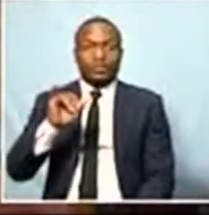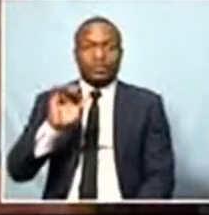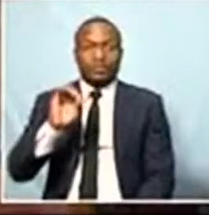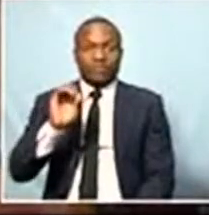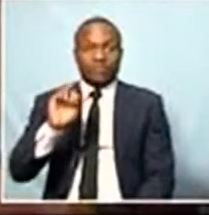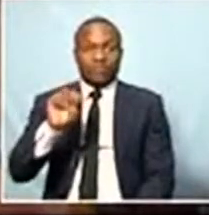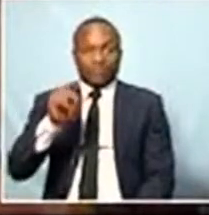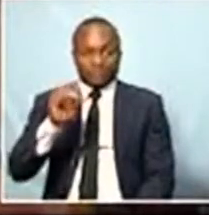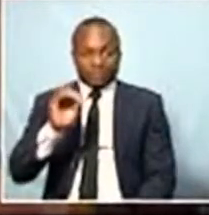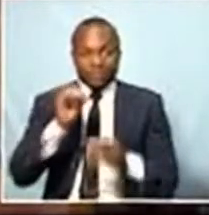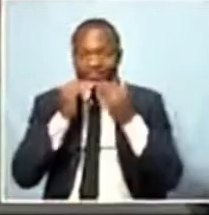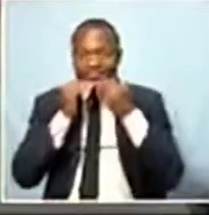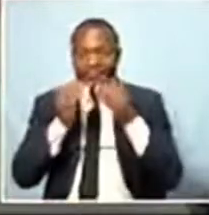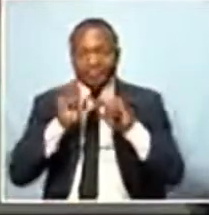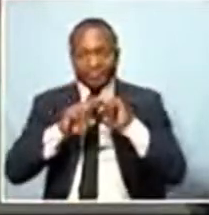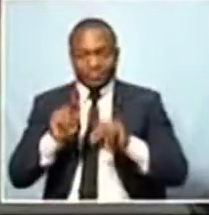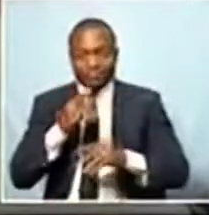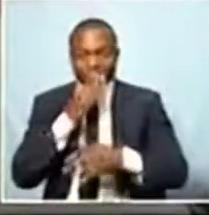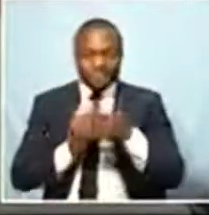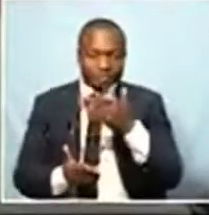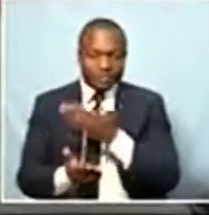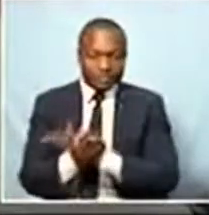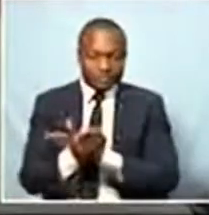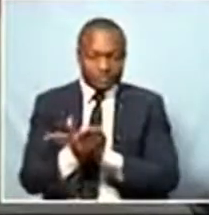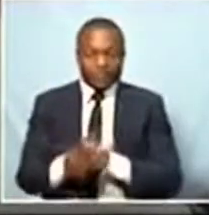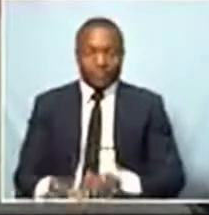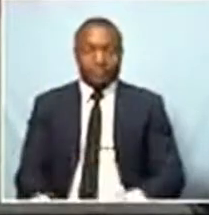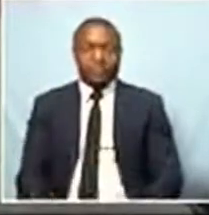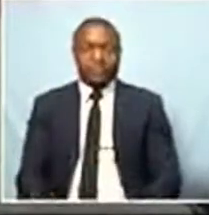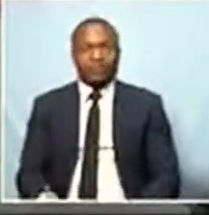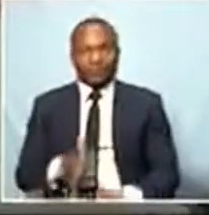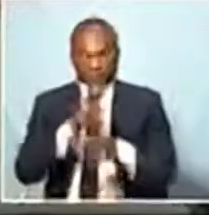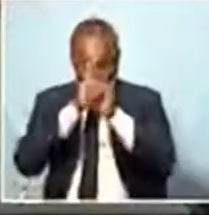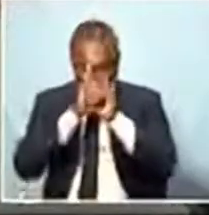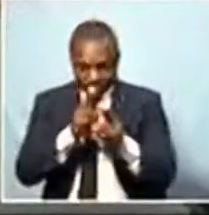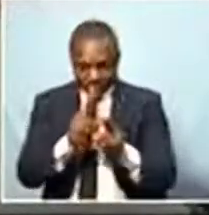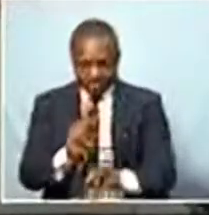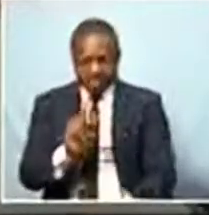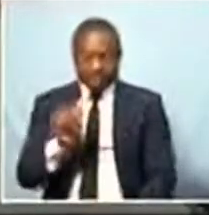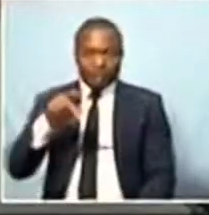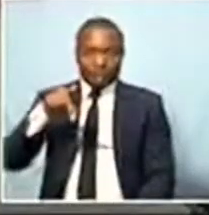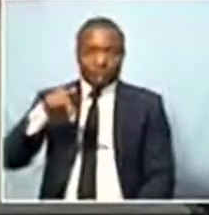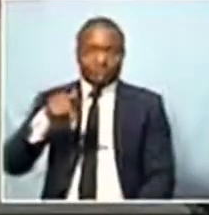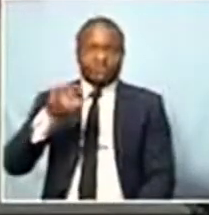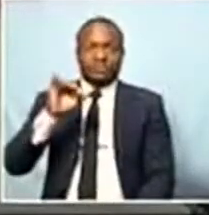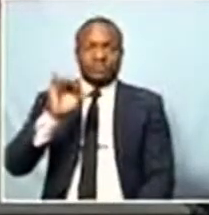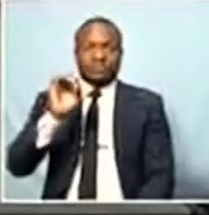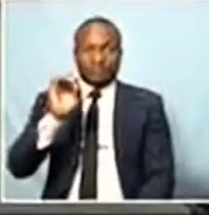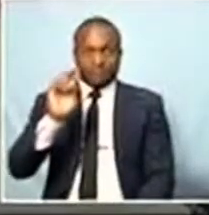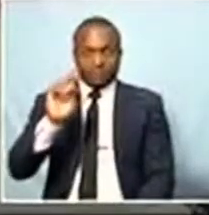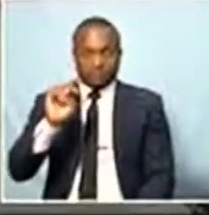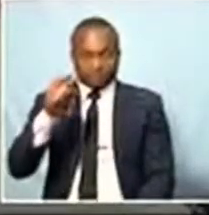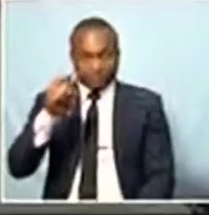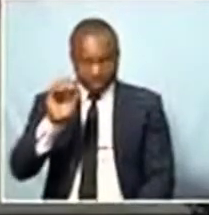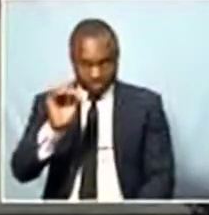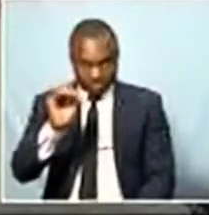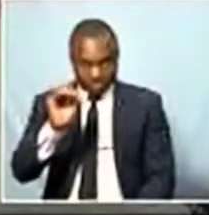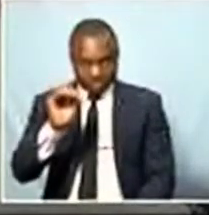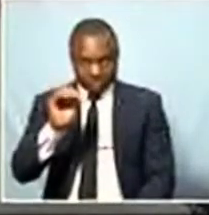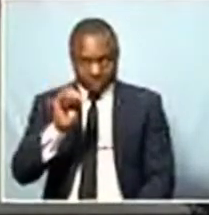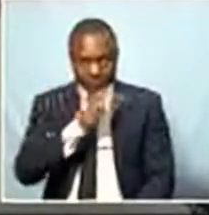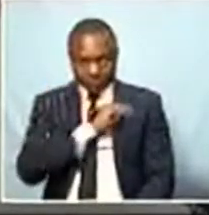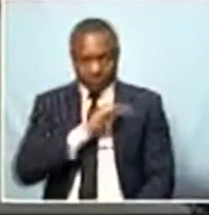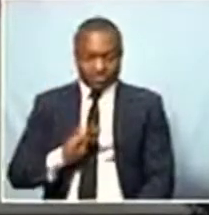Thank you, Chair. Good morning, Madam. Stephen Kampiongo, MP Shoreland constituency and member